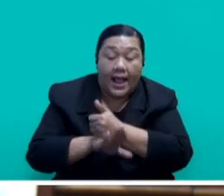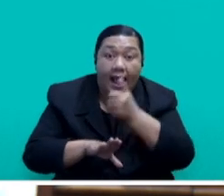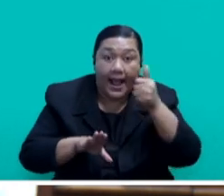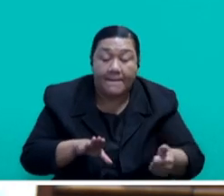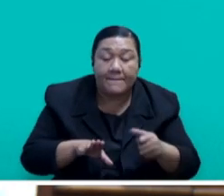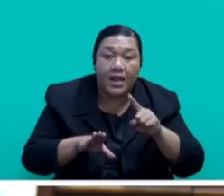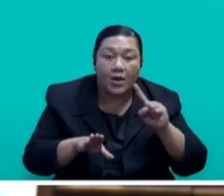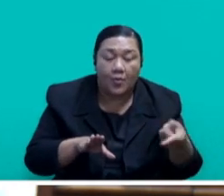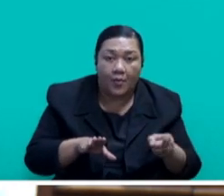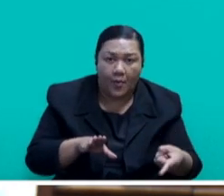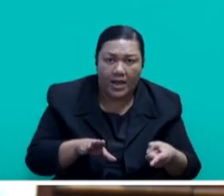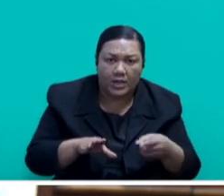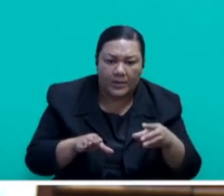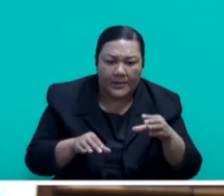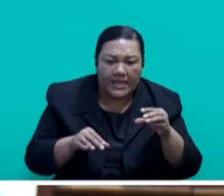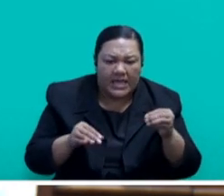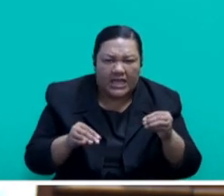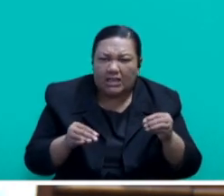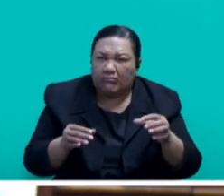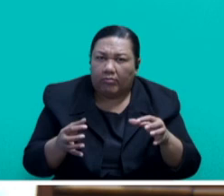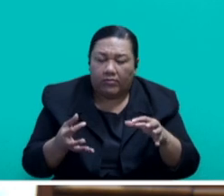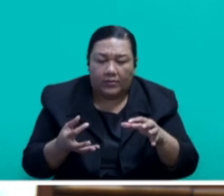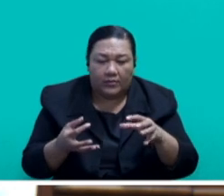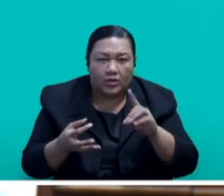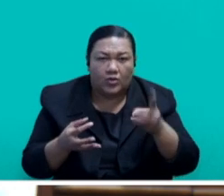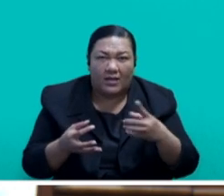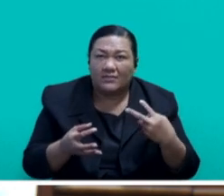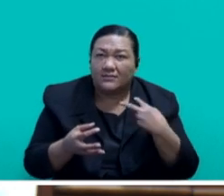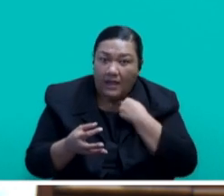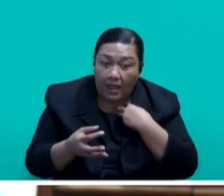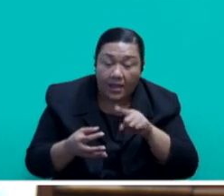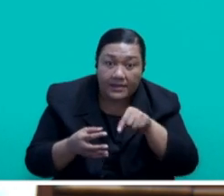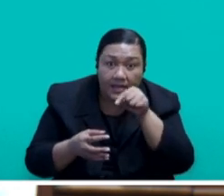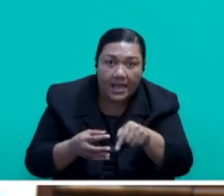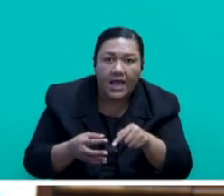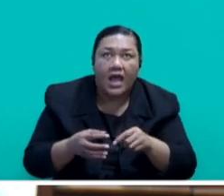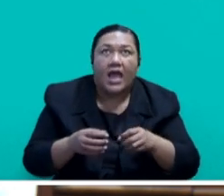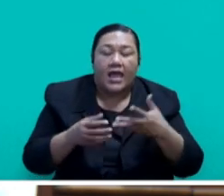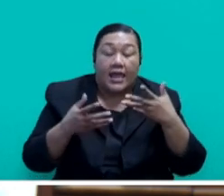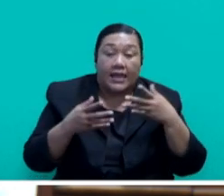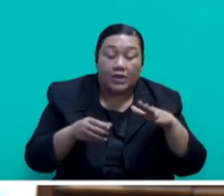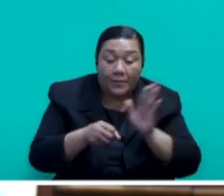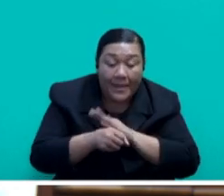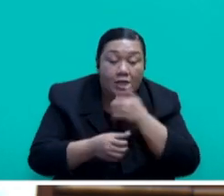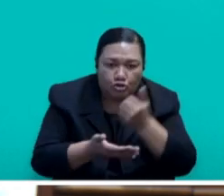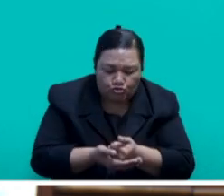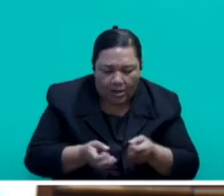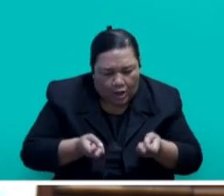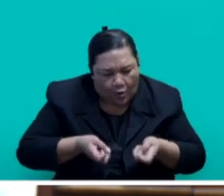projects that are critical for investment to generate employment opportunities for our people.